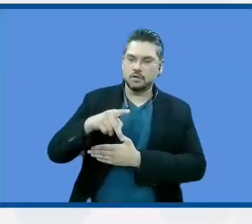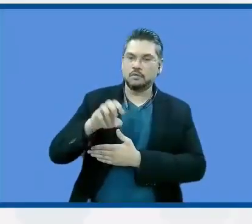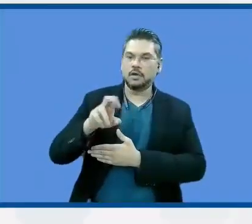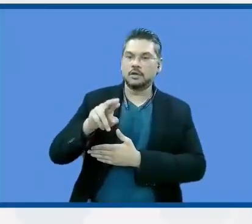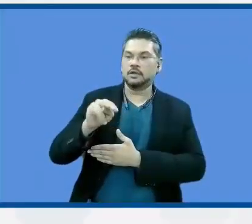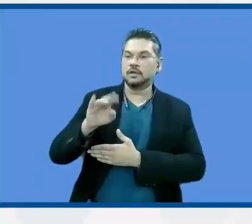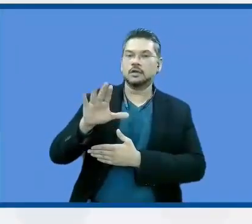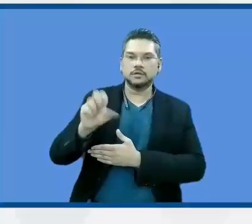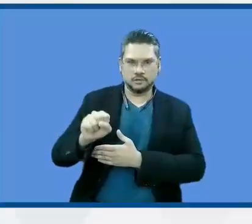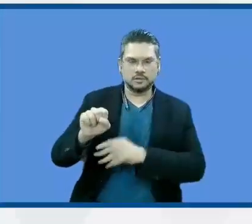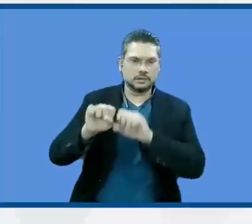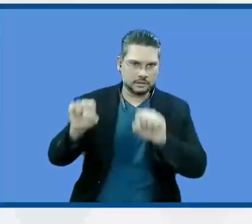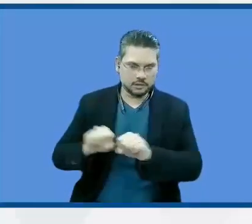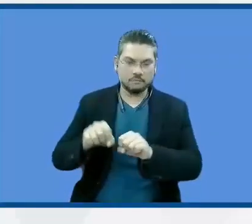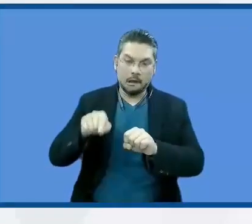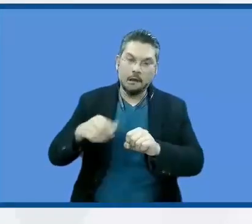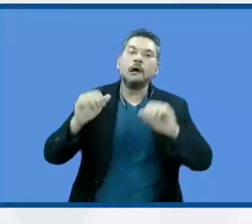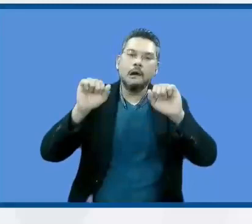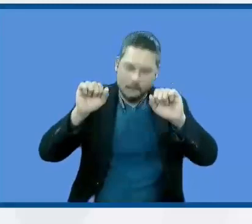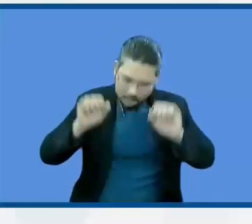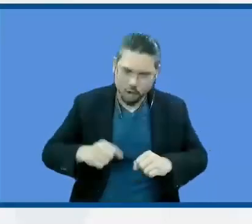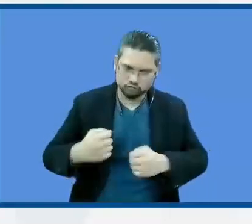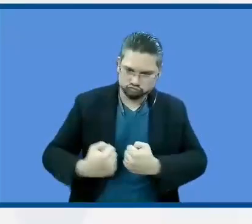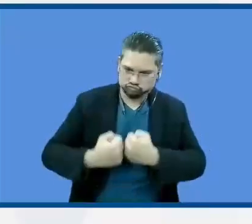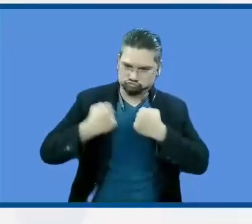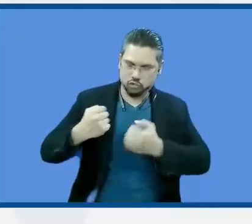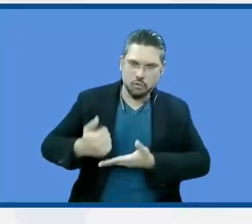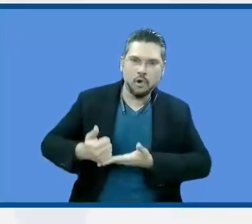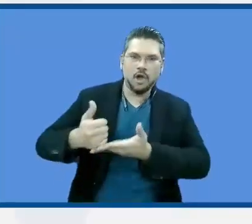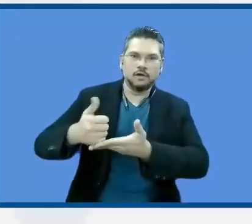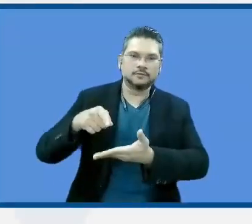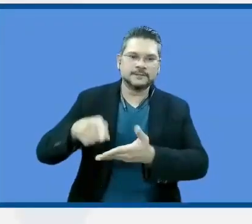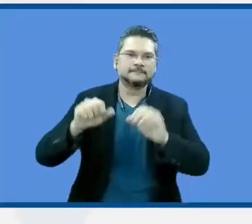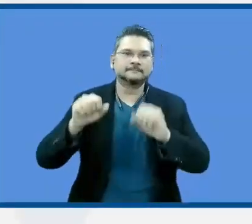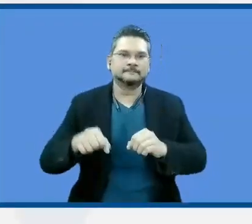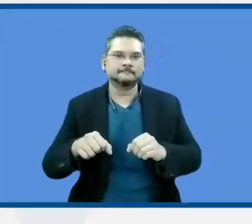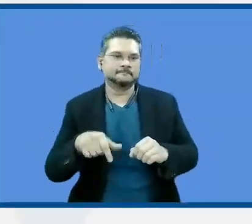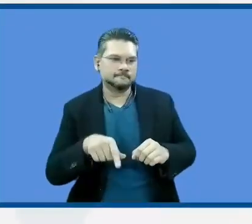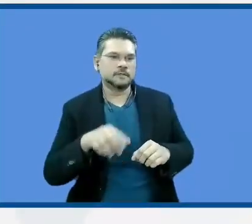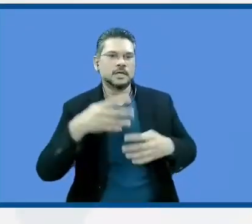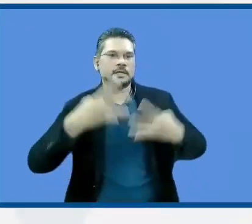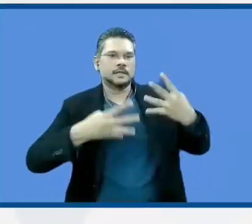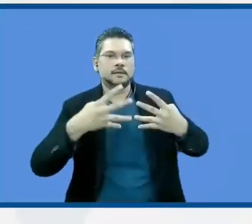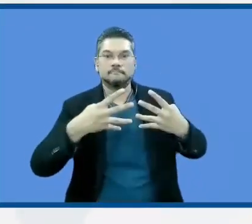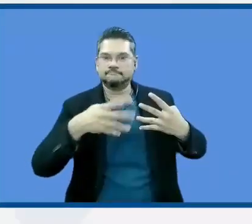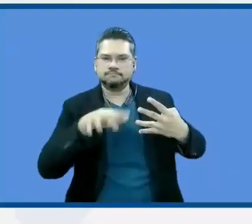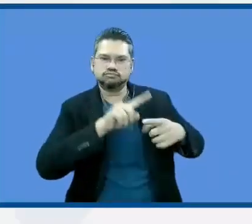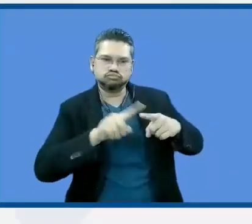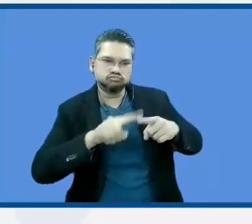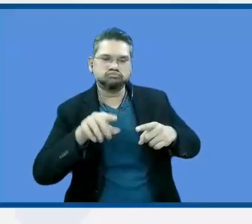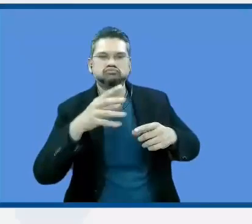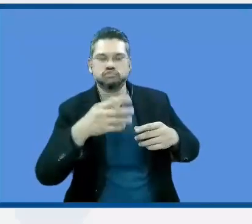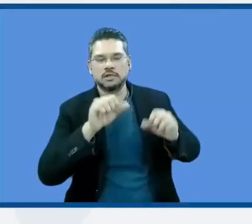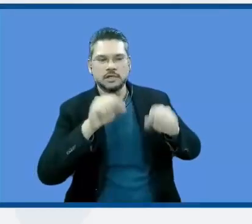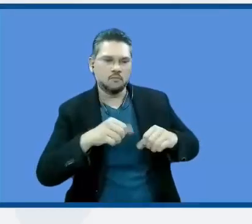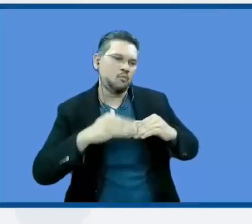may strengthen the existing collaboration and create a unique possibility to enhance the current databases that exist with additional data and